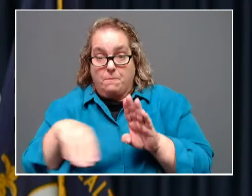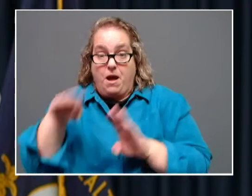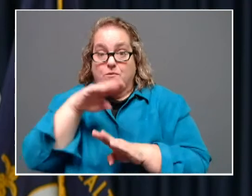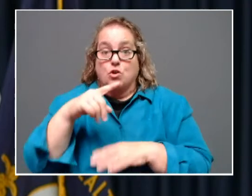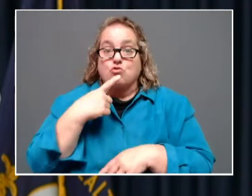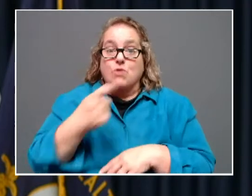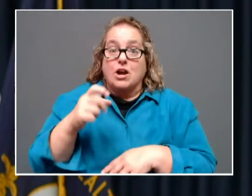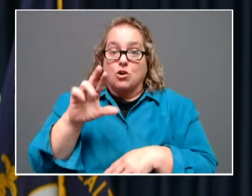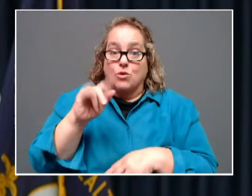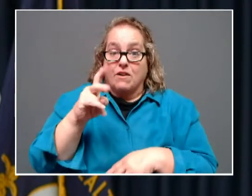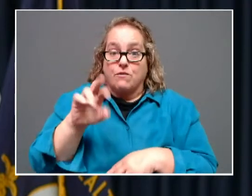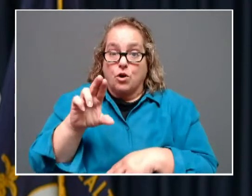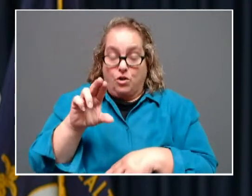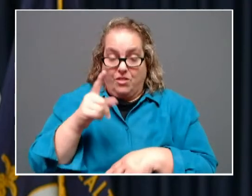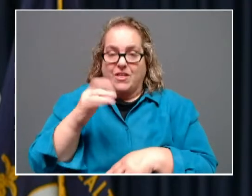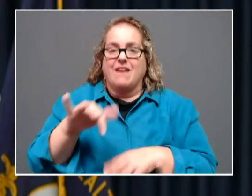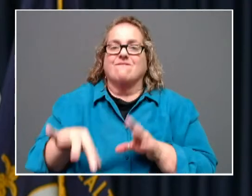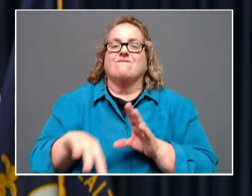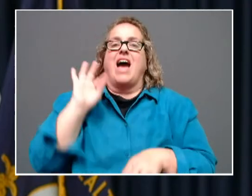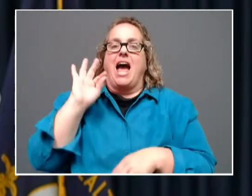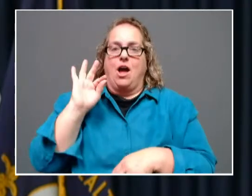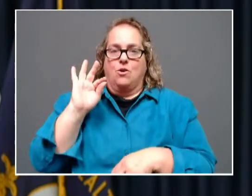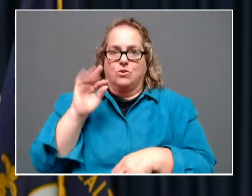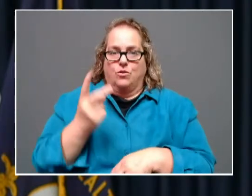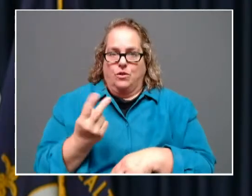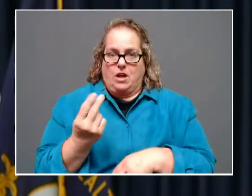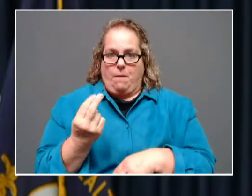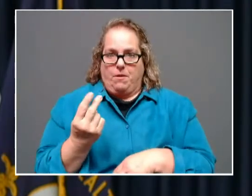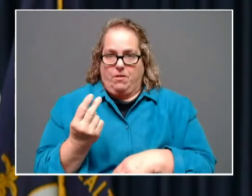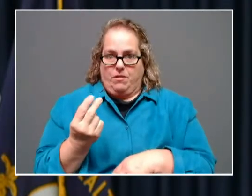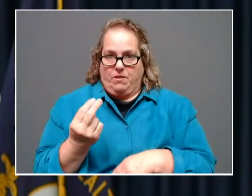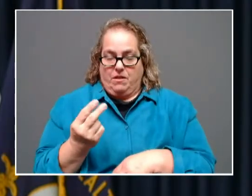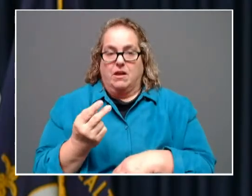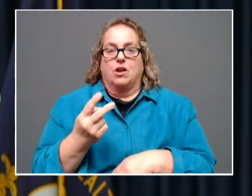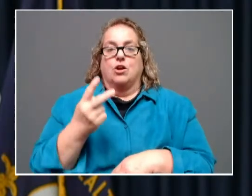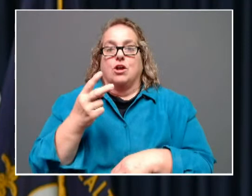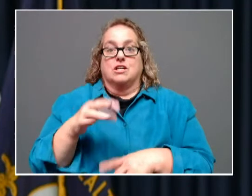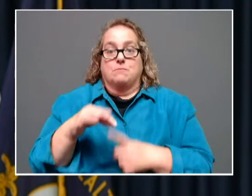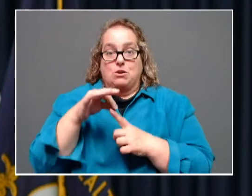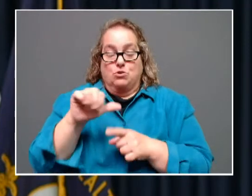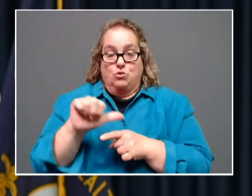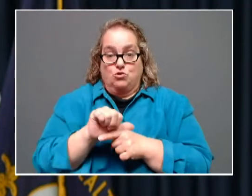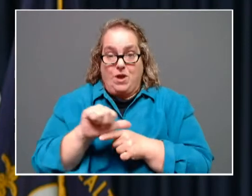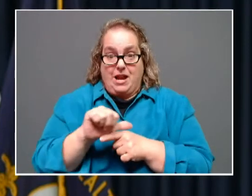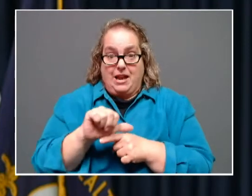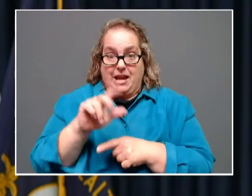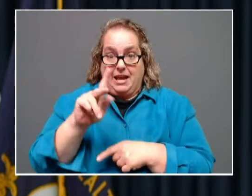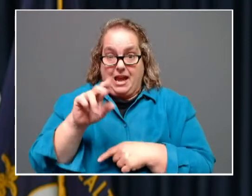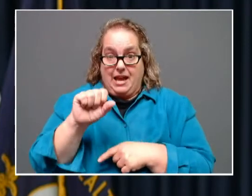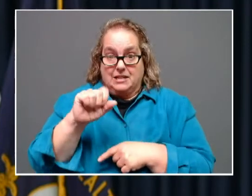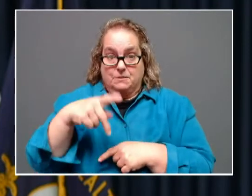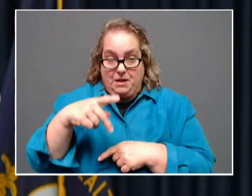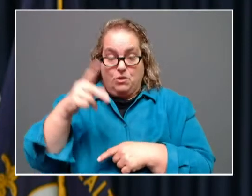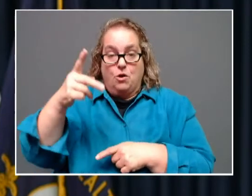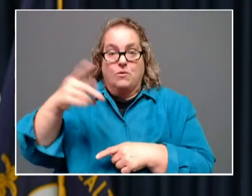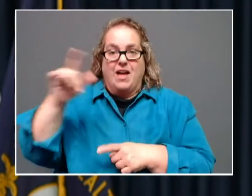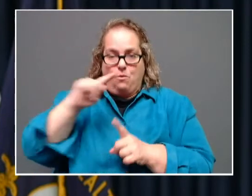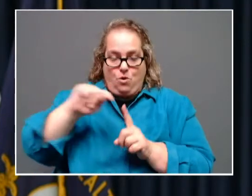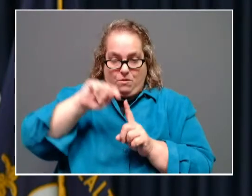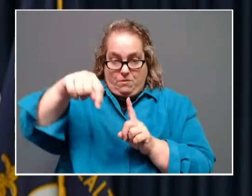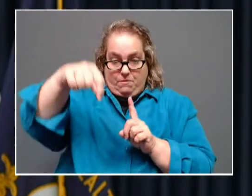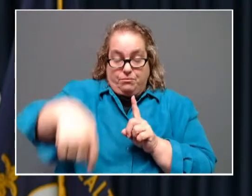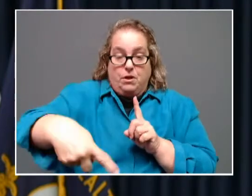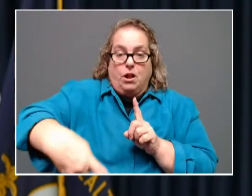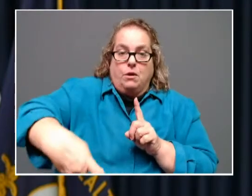they located the couple. Along with the specially trained KSP trooper, the couple was safely hoisted back up to the aircraft